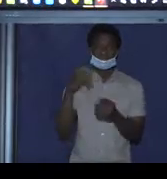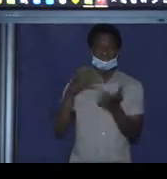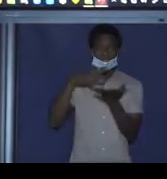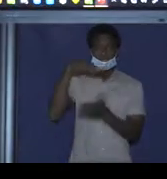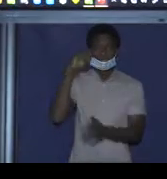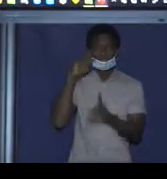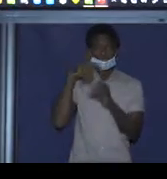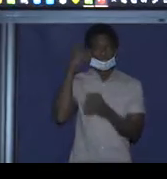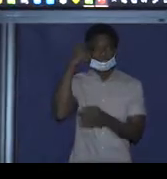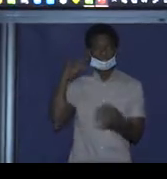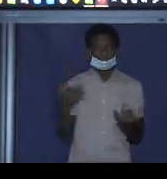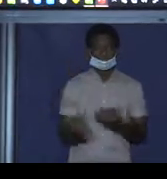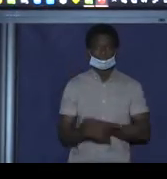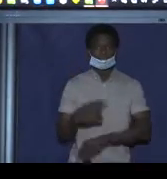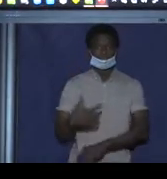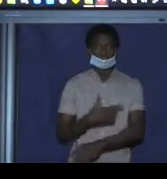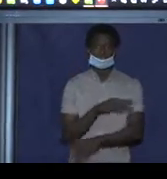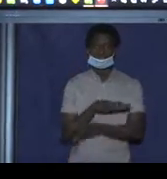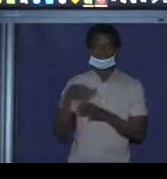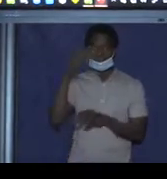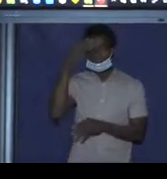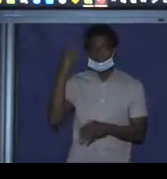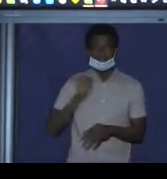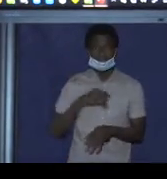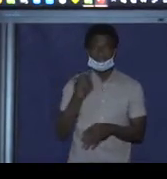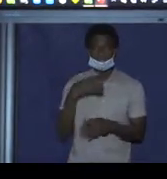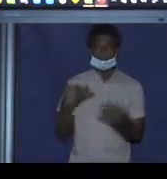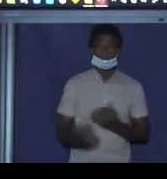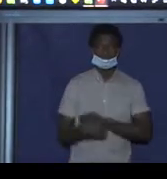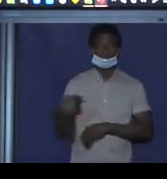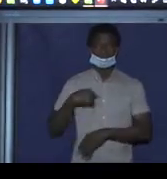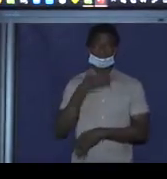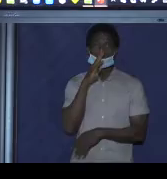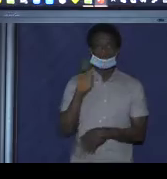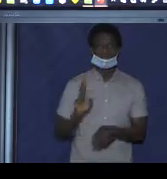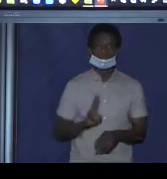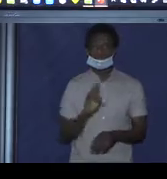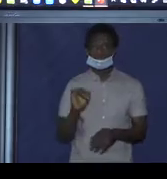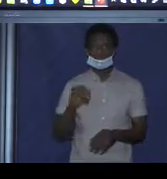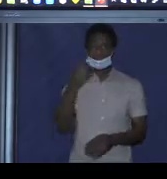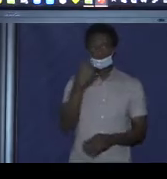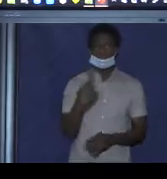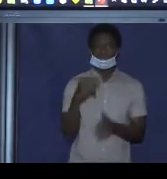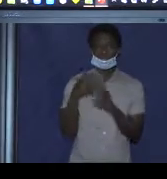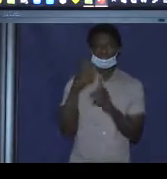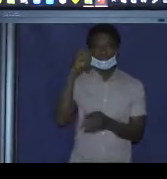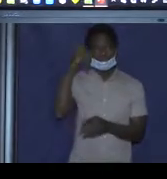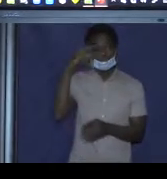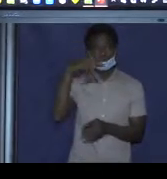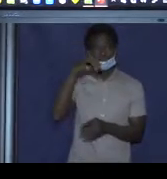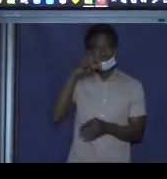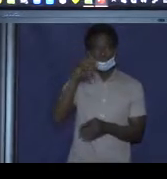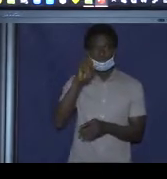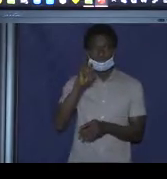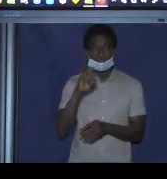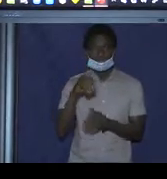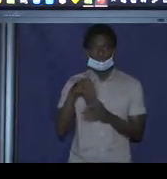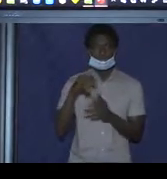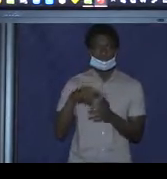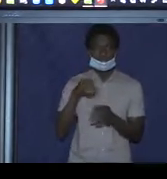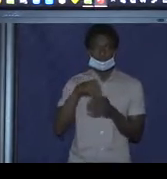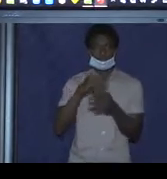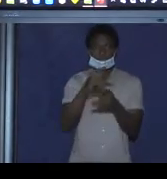Now, to the learning objective for today's lesson. Don't forget, I said today we'll be using single words for phrases